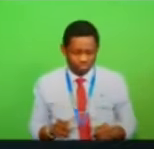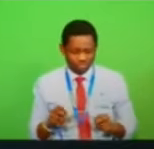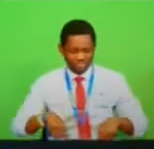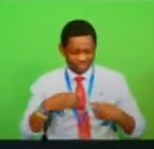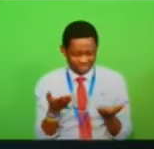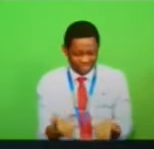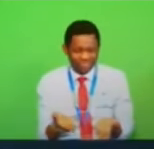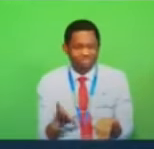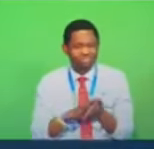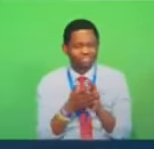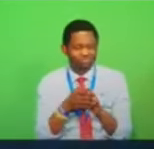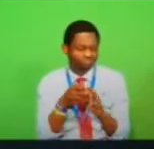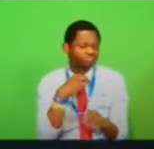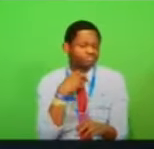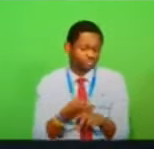earth